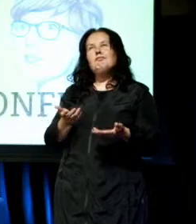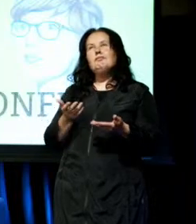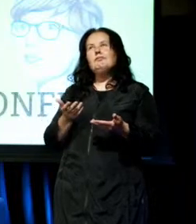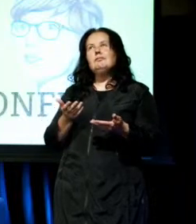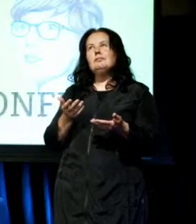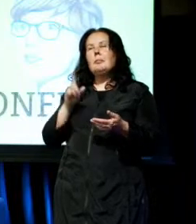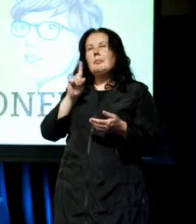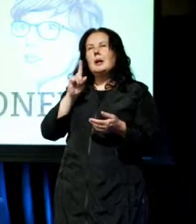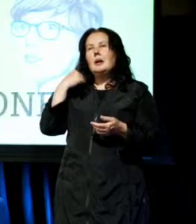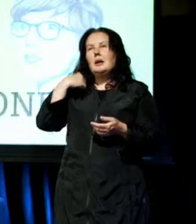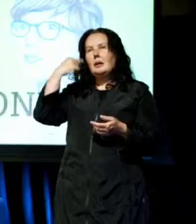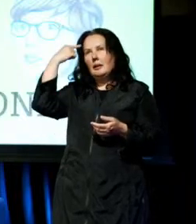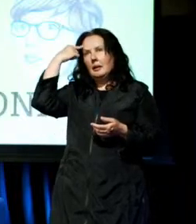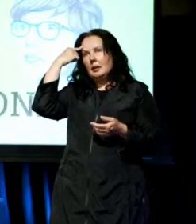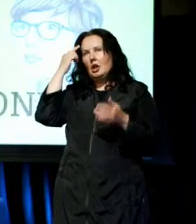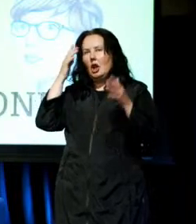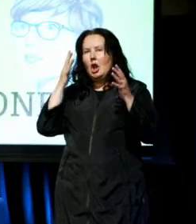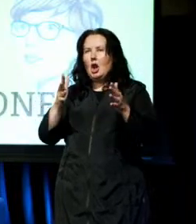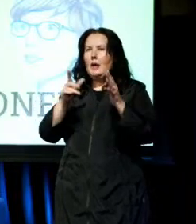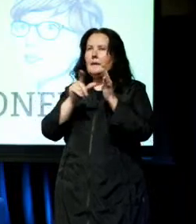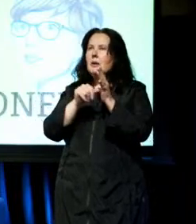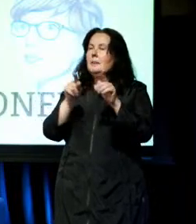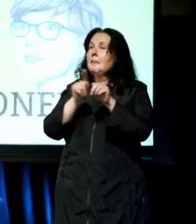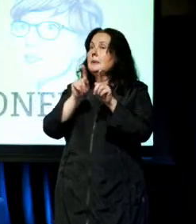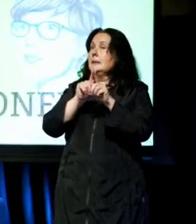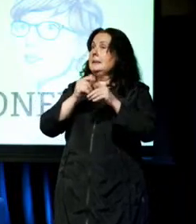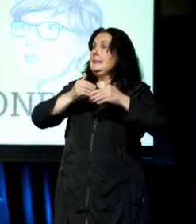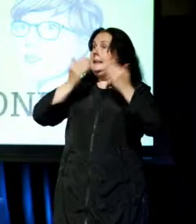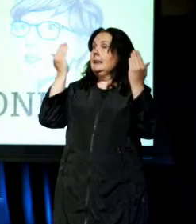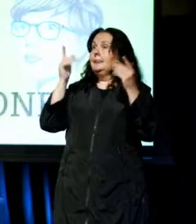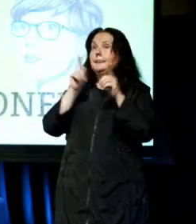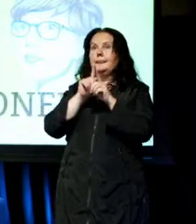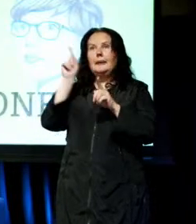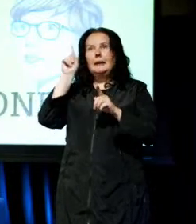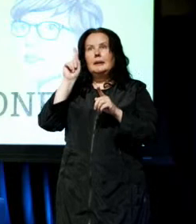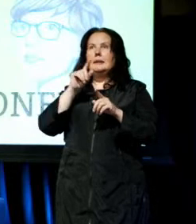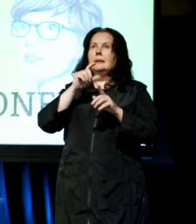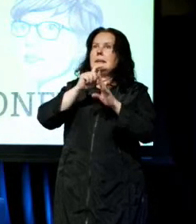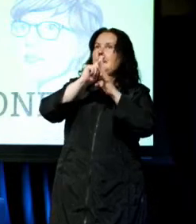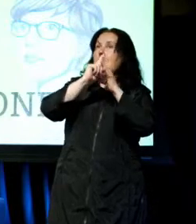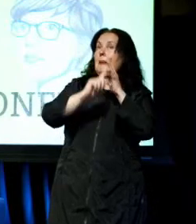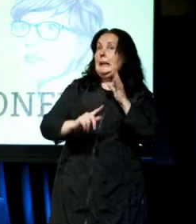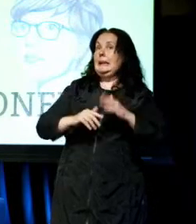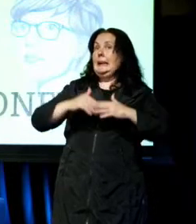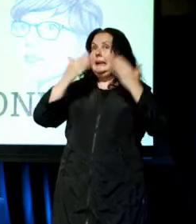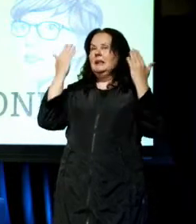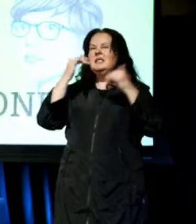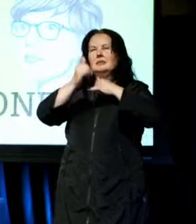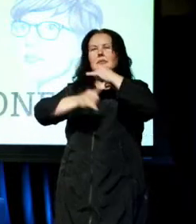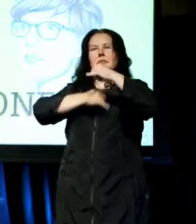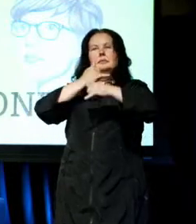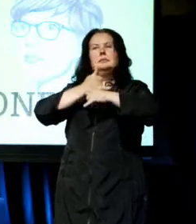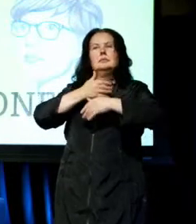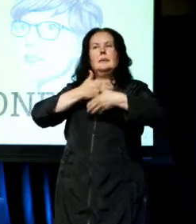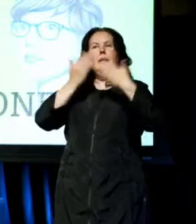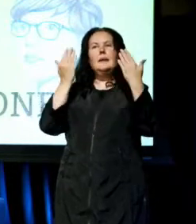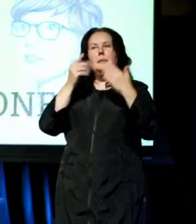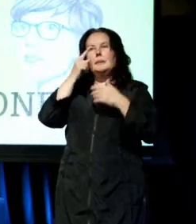But I think that a lot of times, especially on days like today, like Disability Day, we spend a lot of time trying to prove